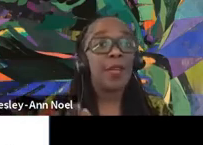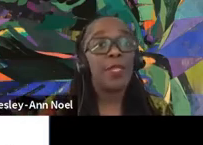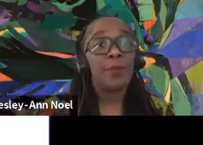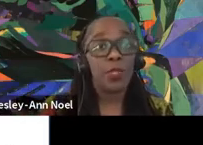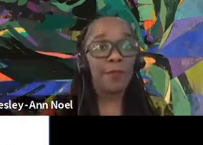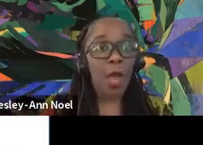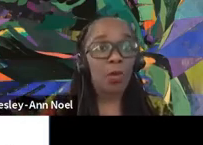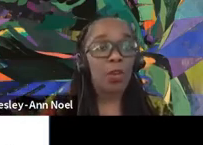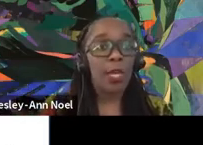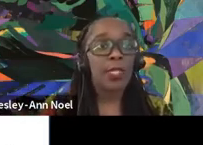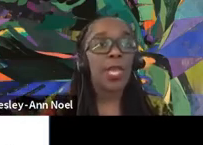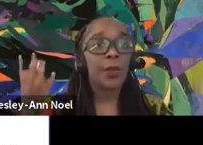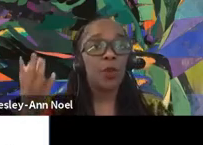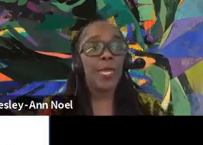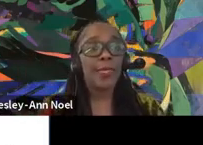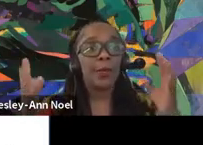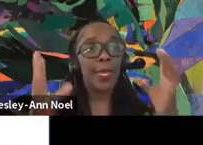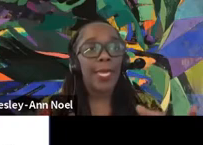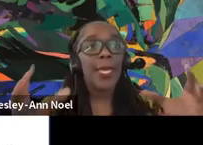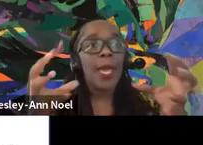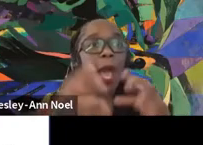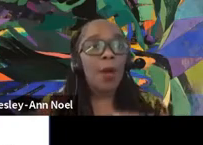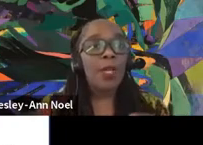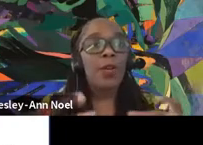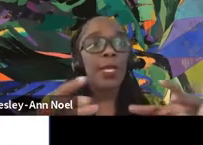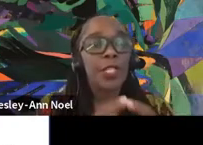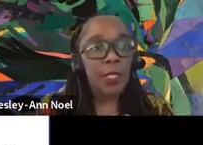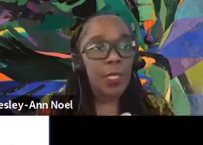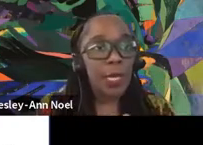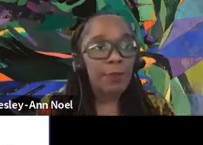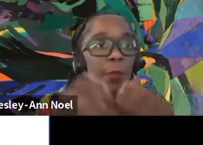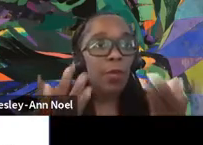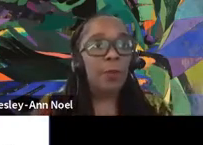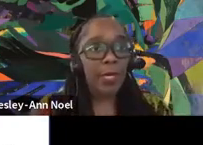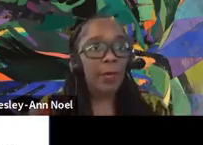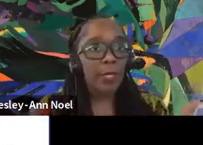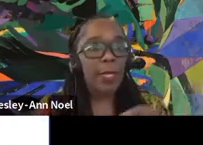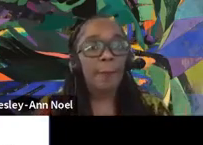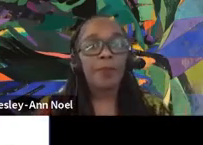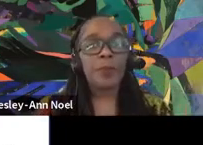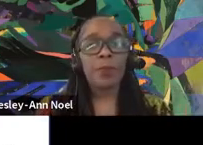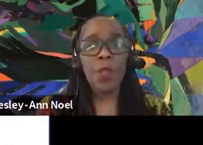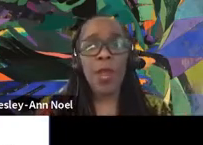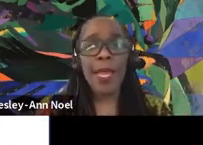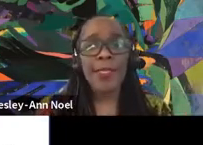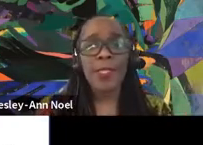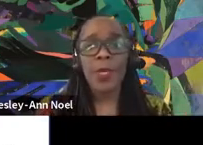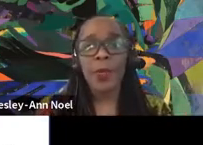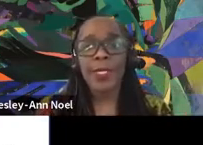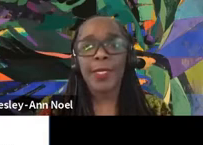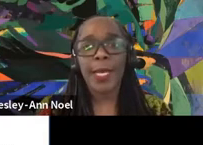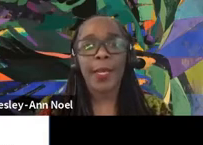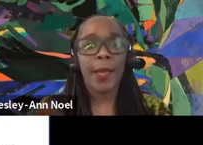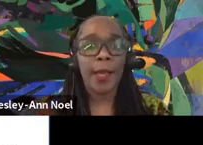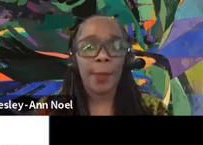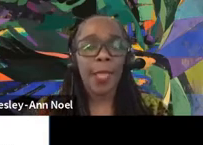and discovering the beauty of our knowledge and knowing that, okay, our knowledge is good enough and we're gonna put it out there, right? And this work